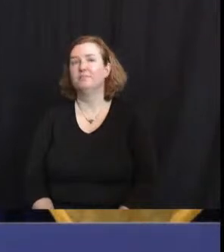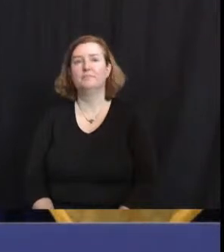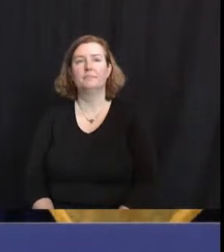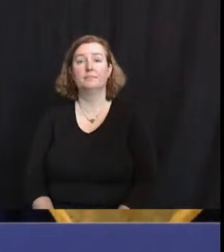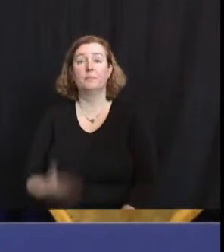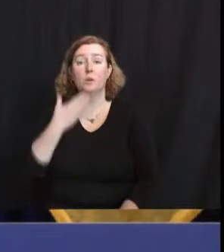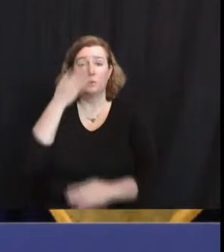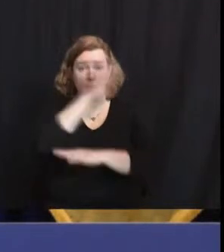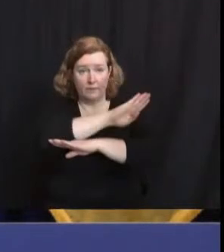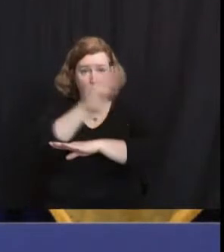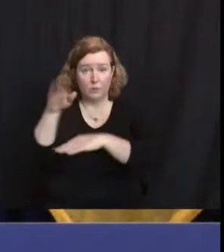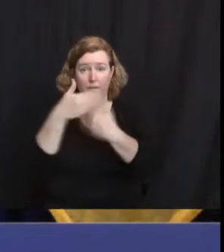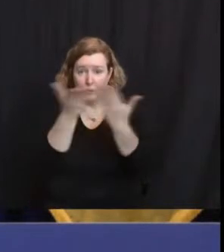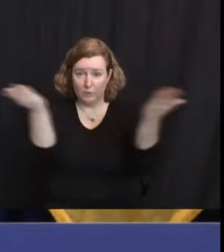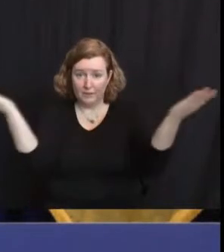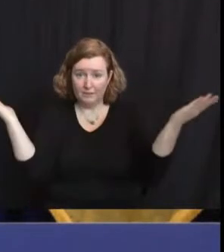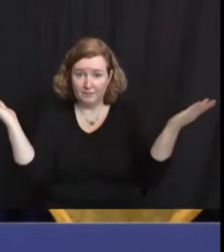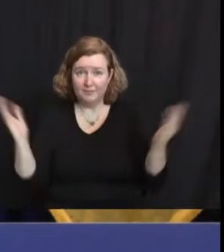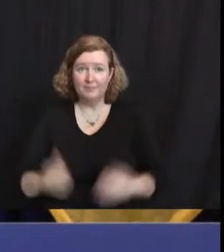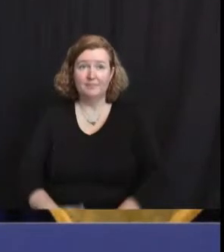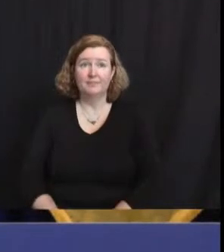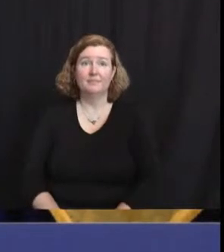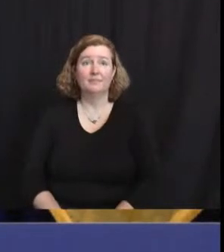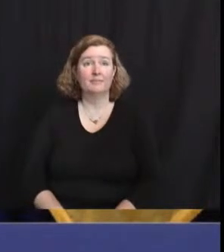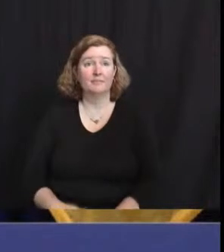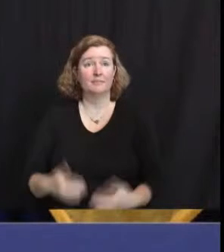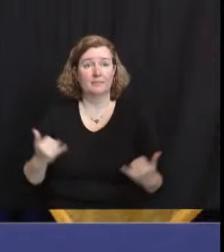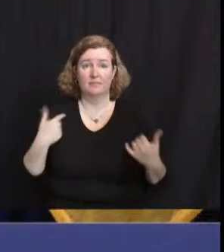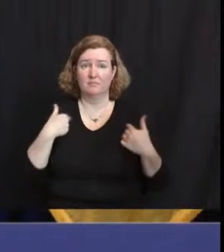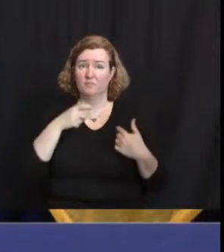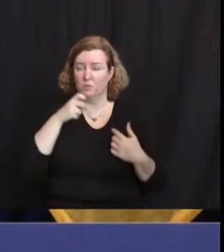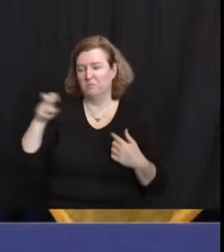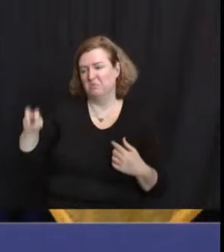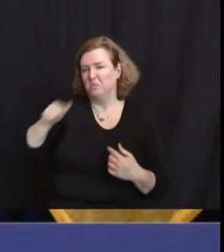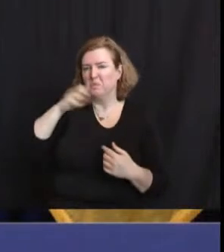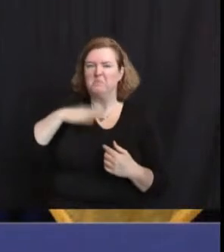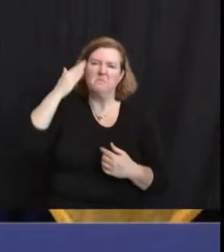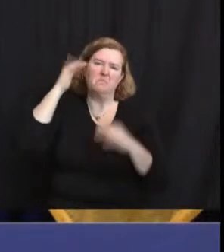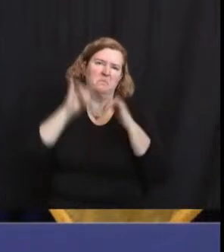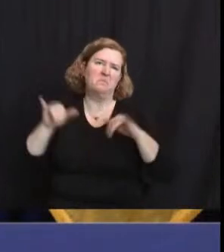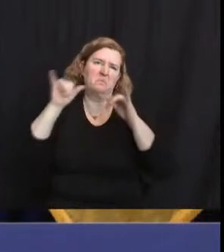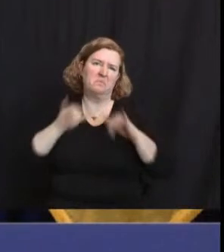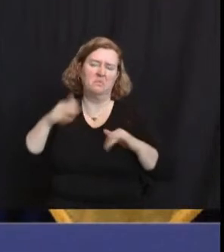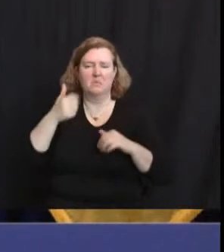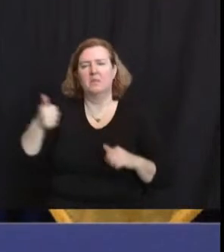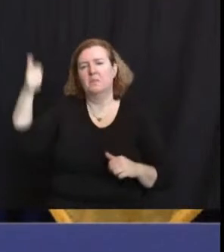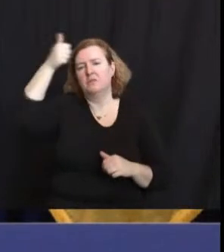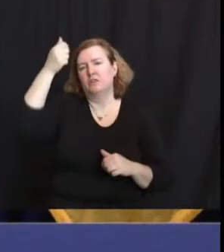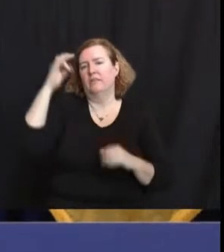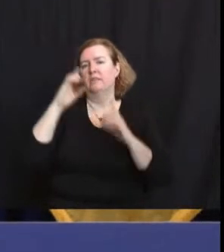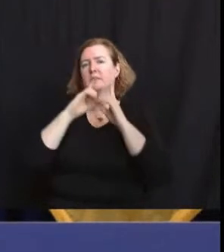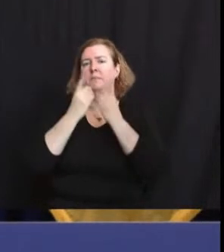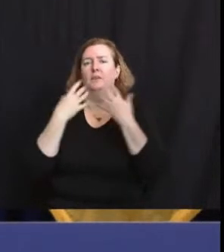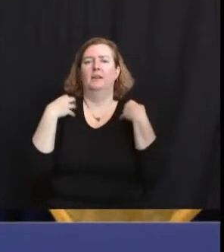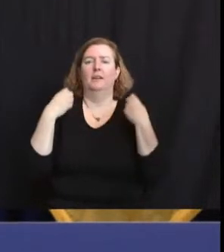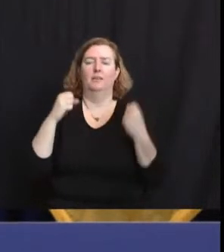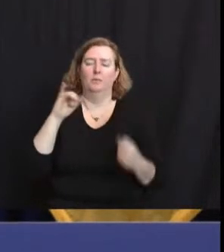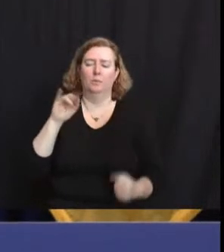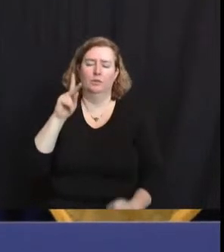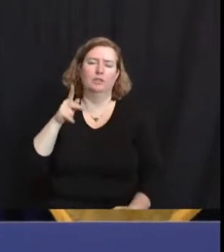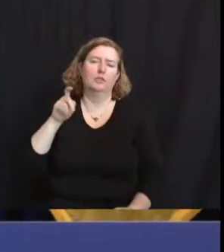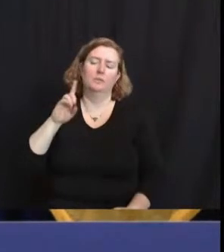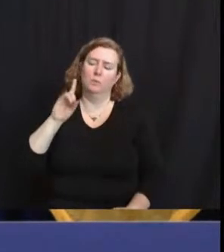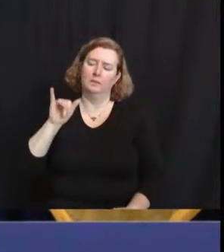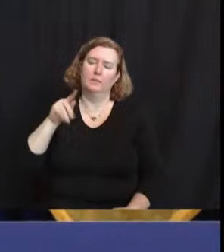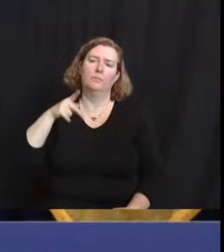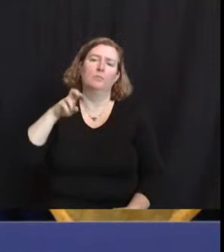Good afternoon, everyone. With me is the woman to my right who needs no introduction, the Commissioner of the Department of Health, Judy Persicelli. To her